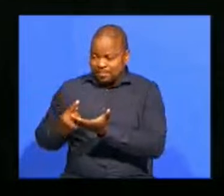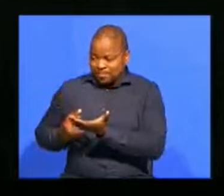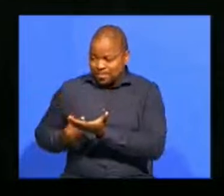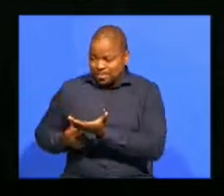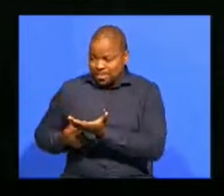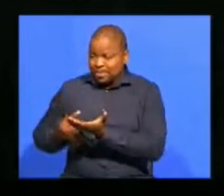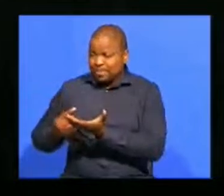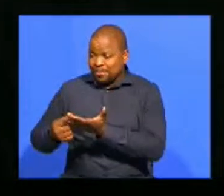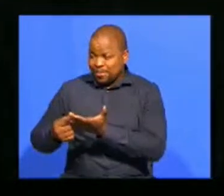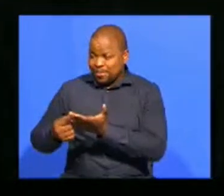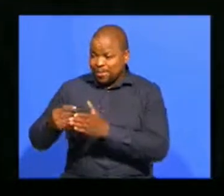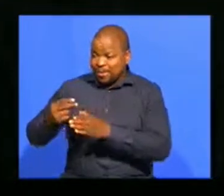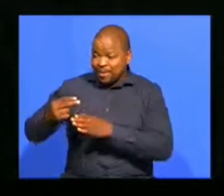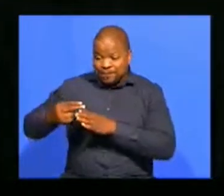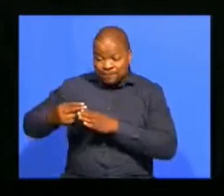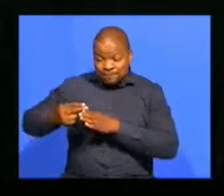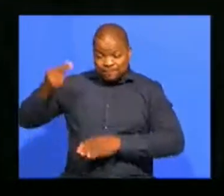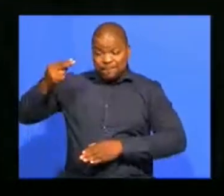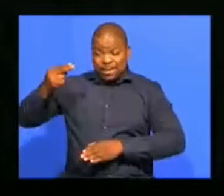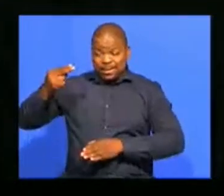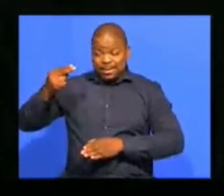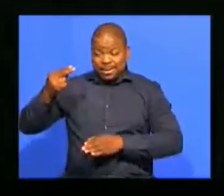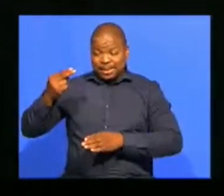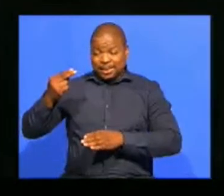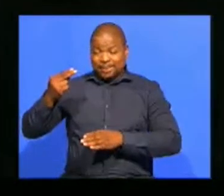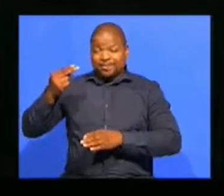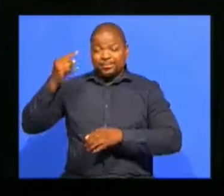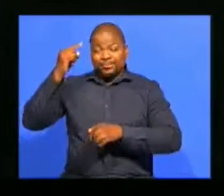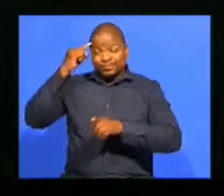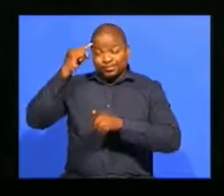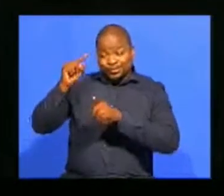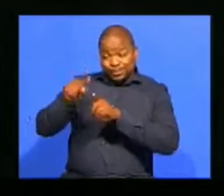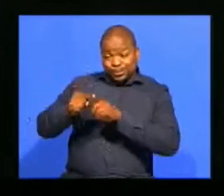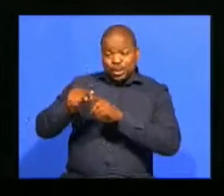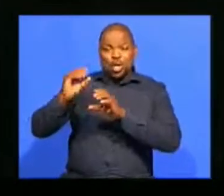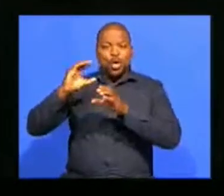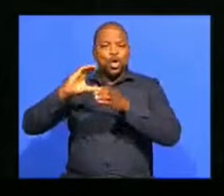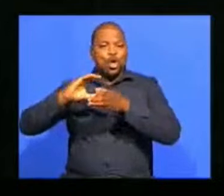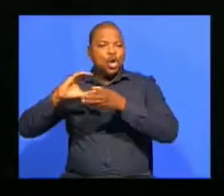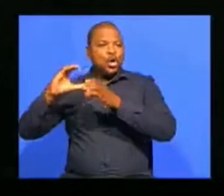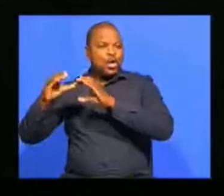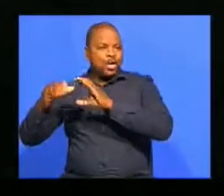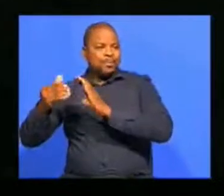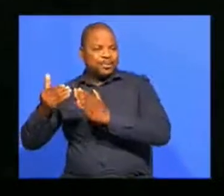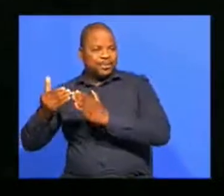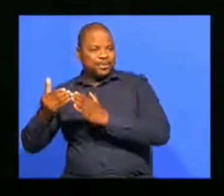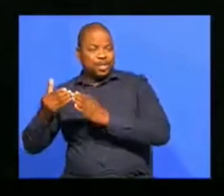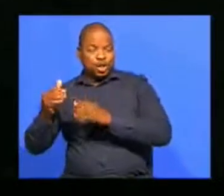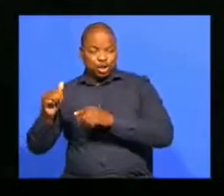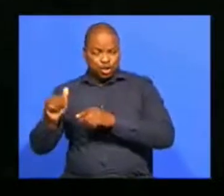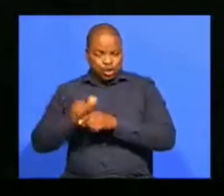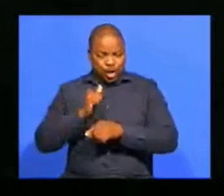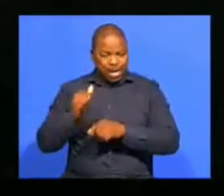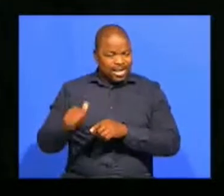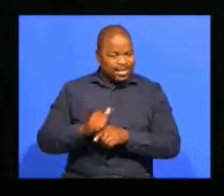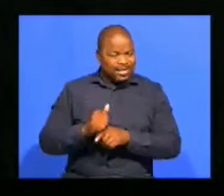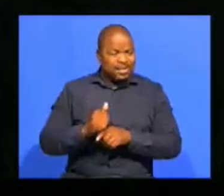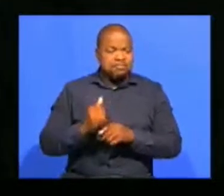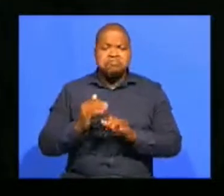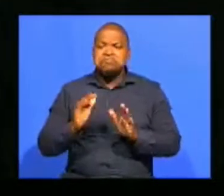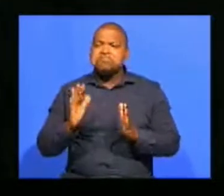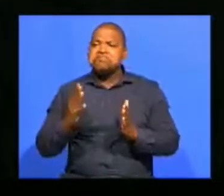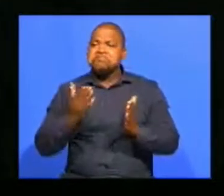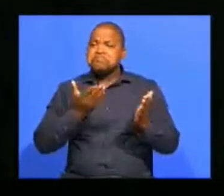discussion to finalize the actual terms of that collaboration, whether it focus on training, whether it